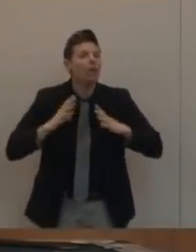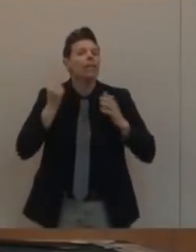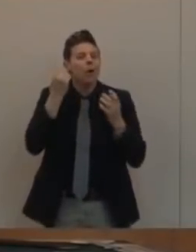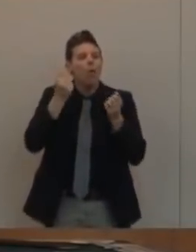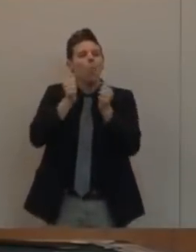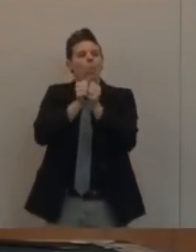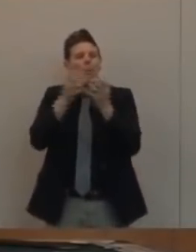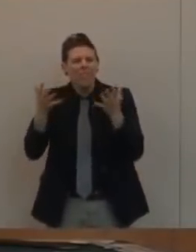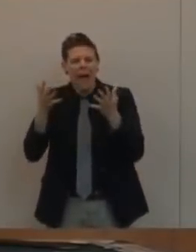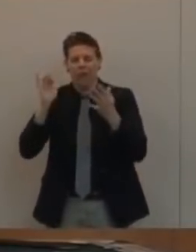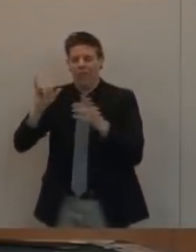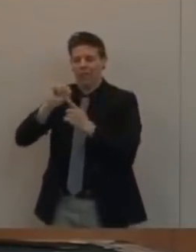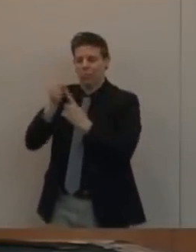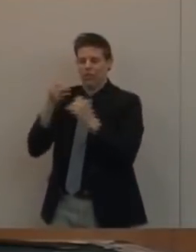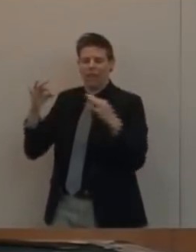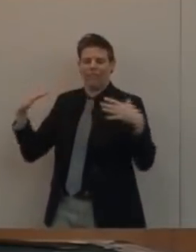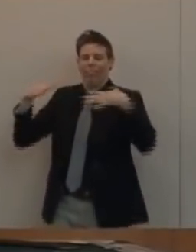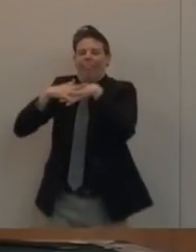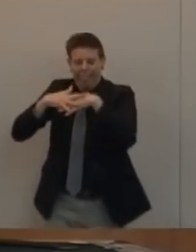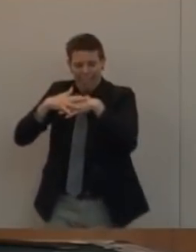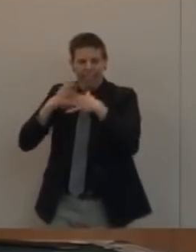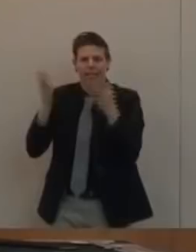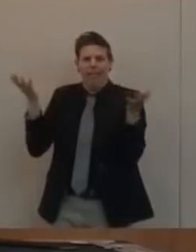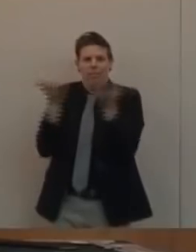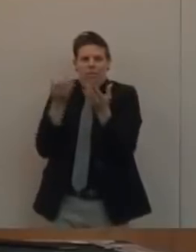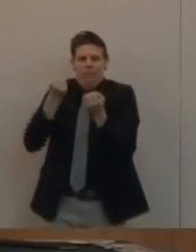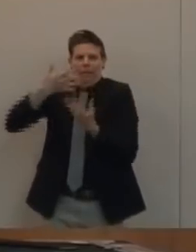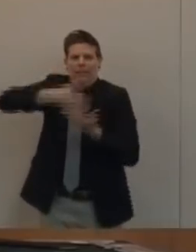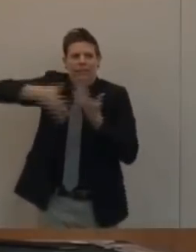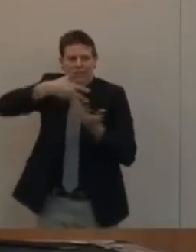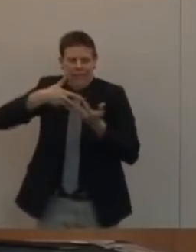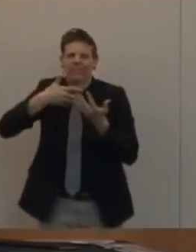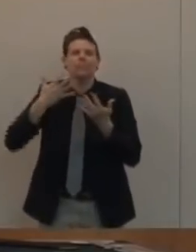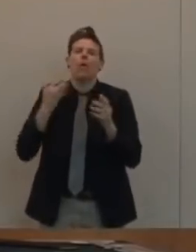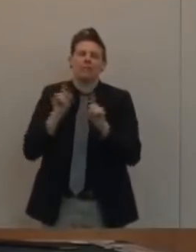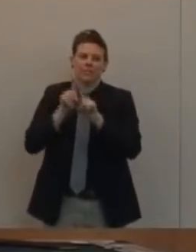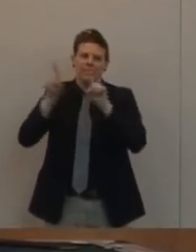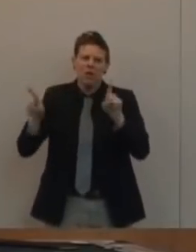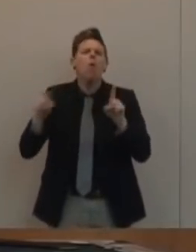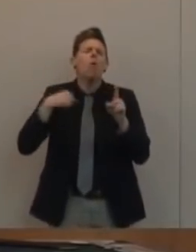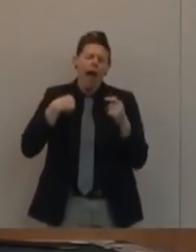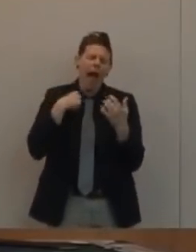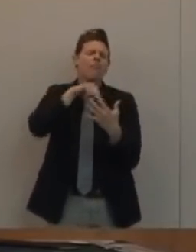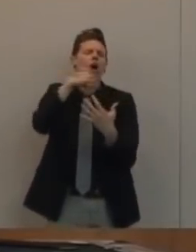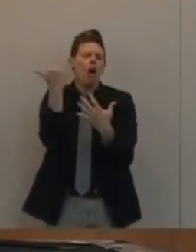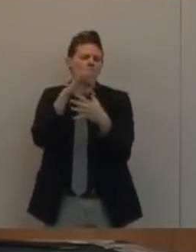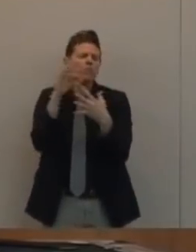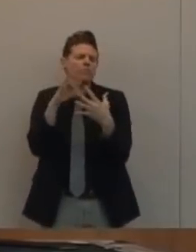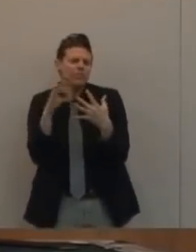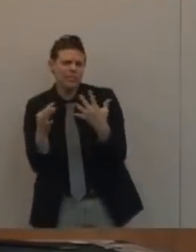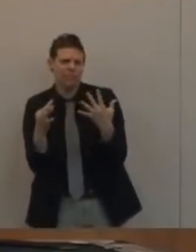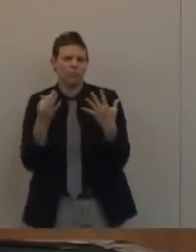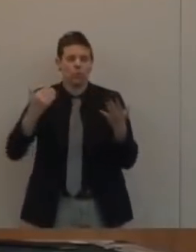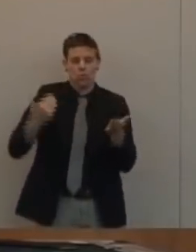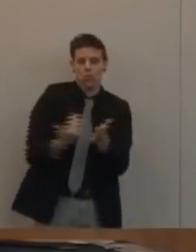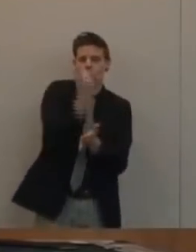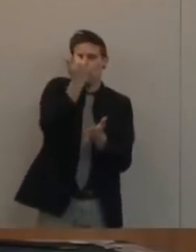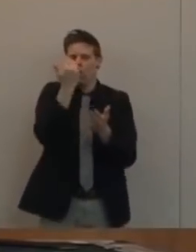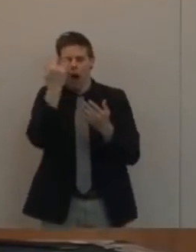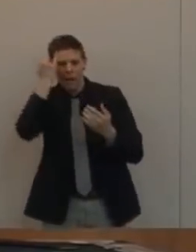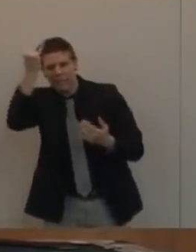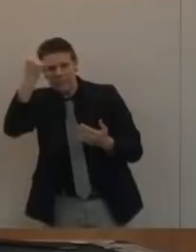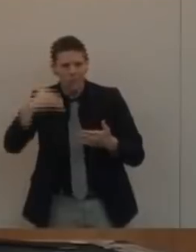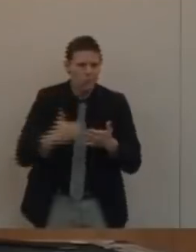by and cast a ballot. So I do think it's completely appropriate that we're looking for strategies to